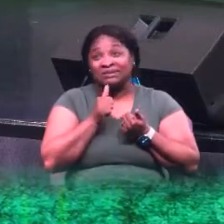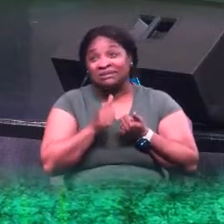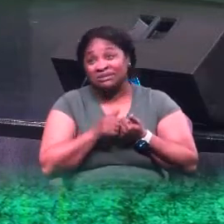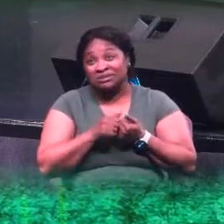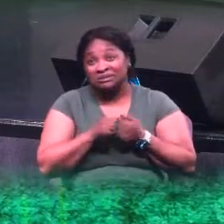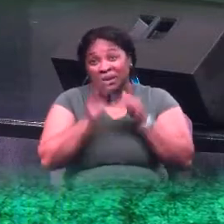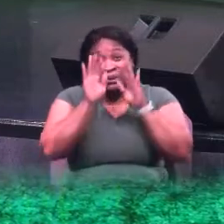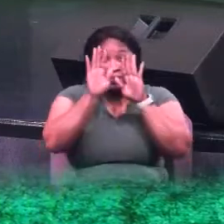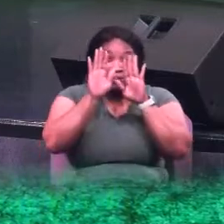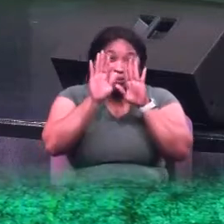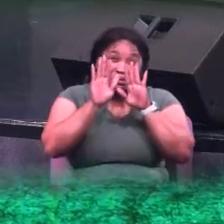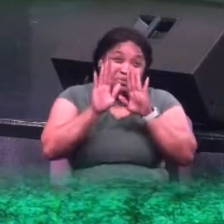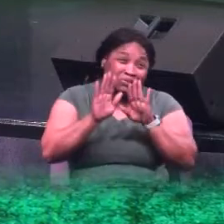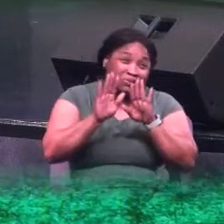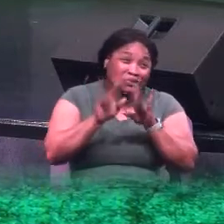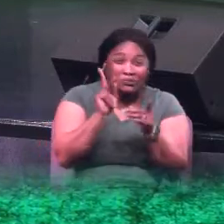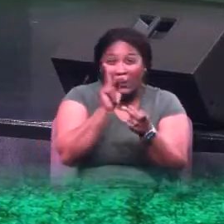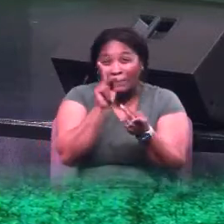sensational.